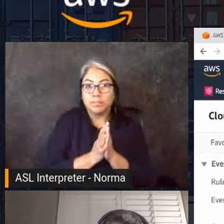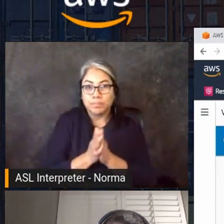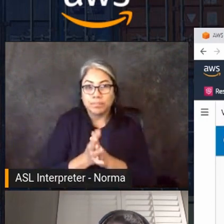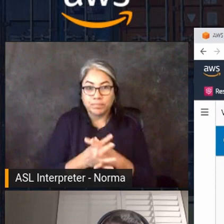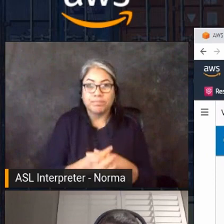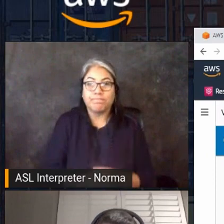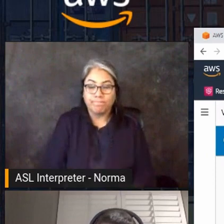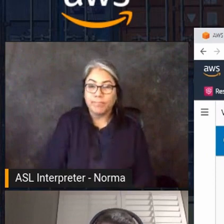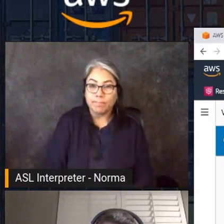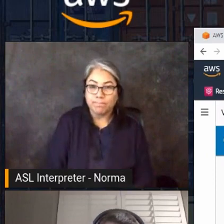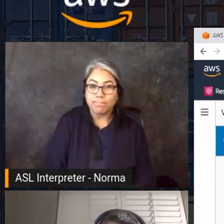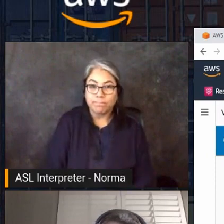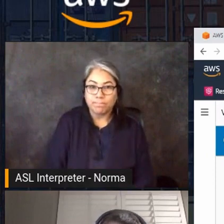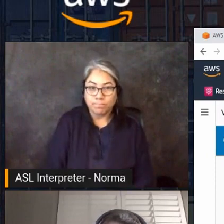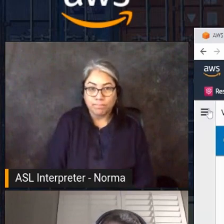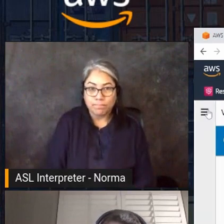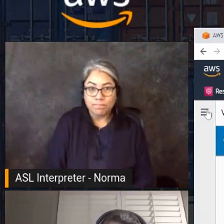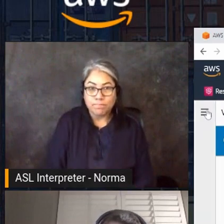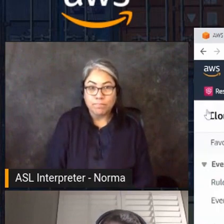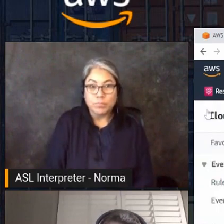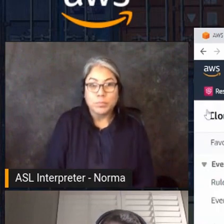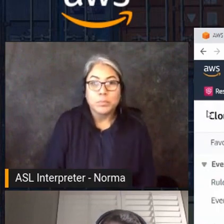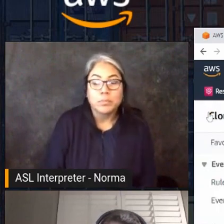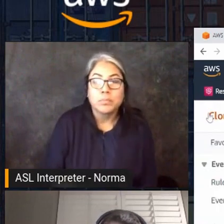Yeah. So like I mentioned,